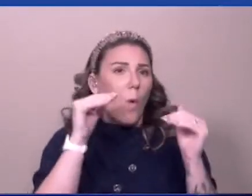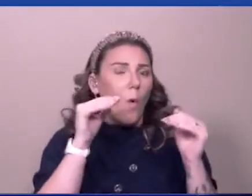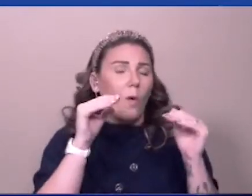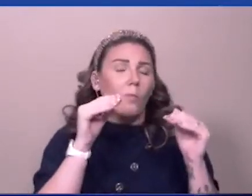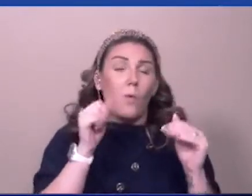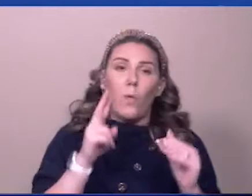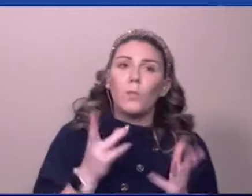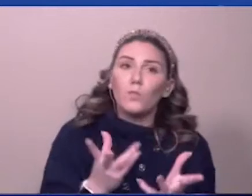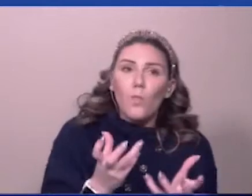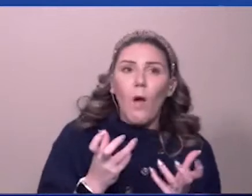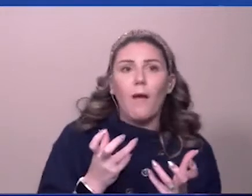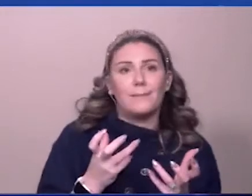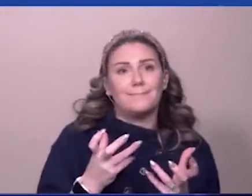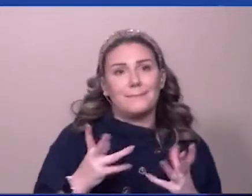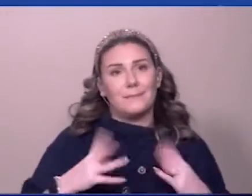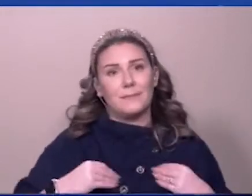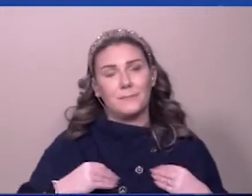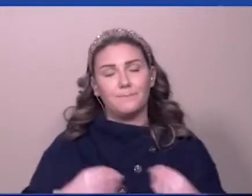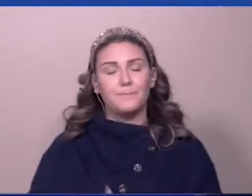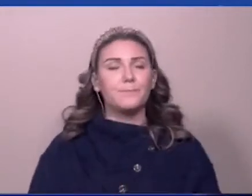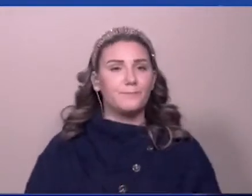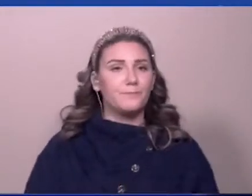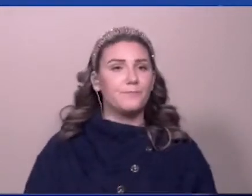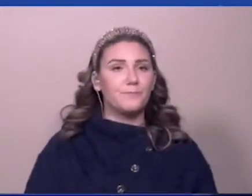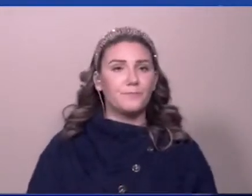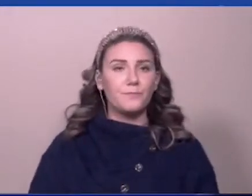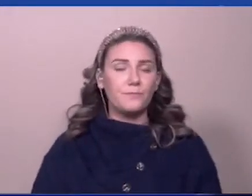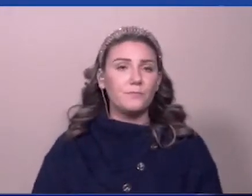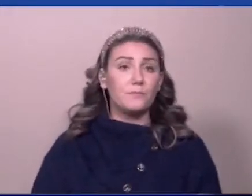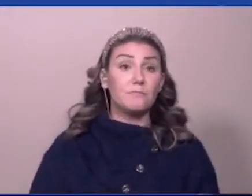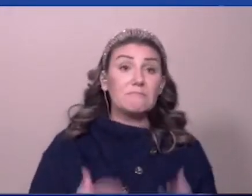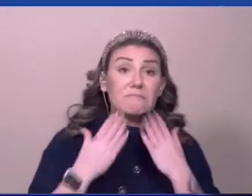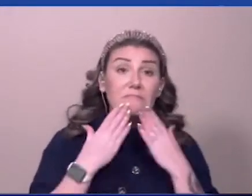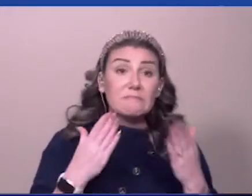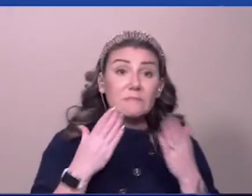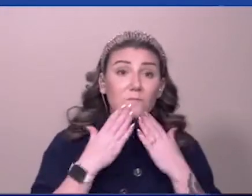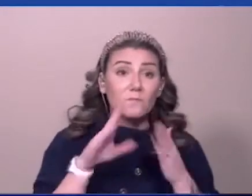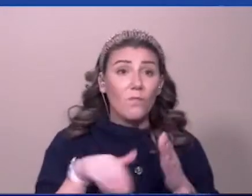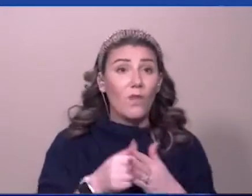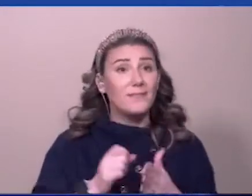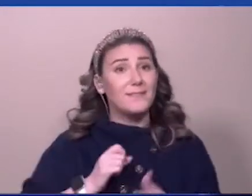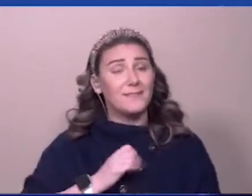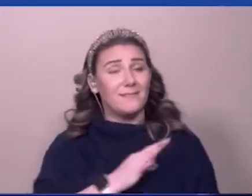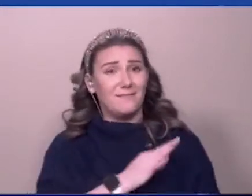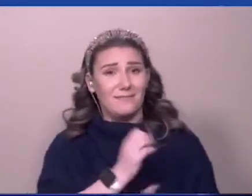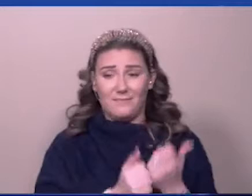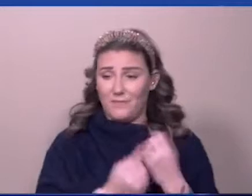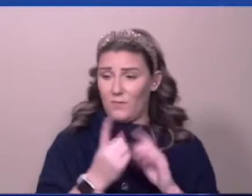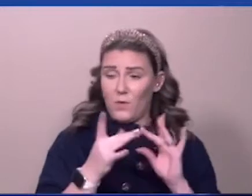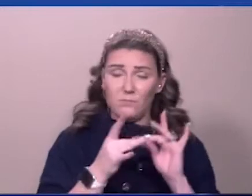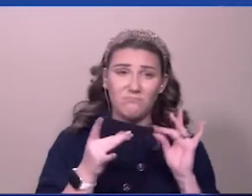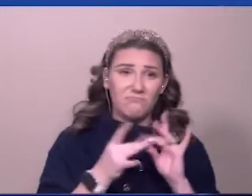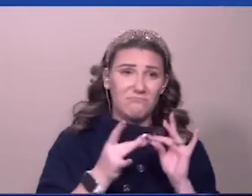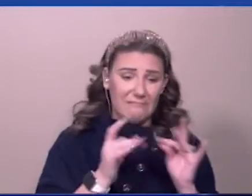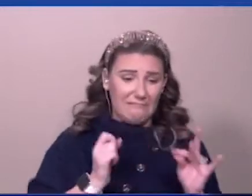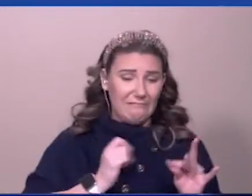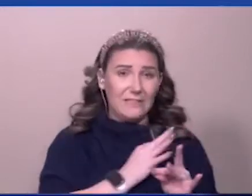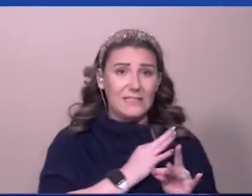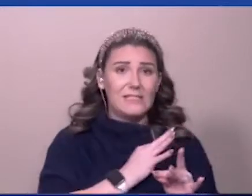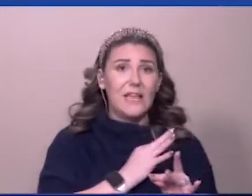to. So I'm grateful for the staff. Everybody has commented about what the staff has been going